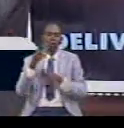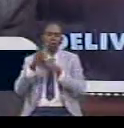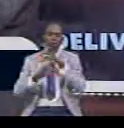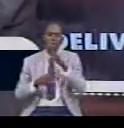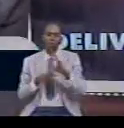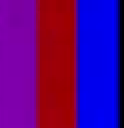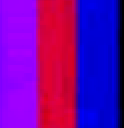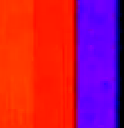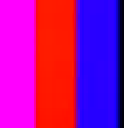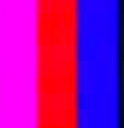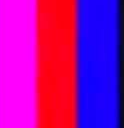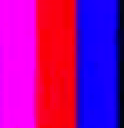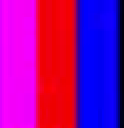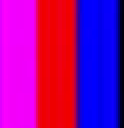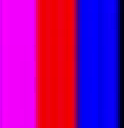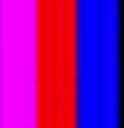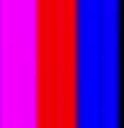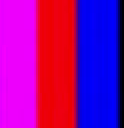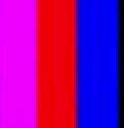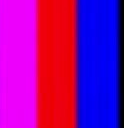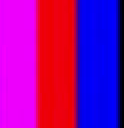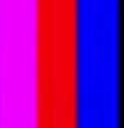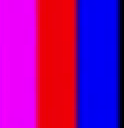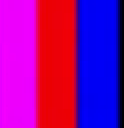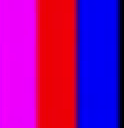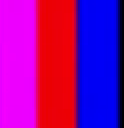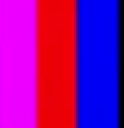That you give